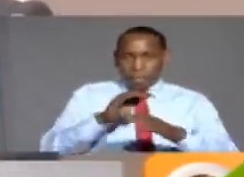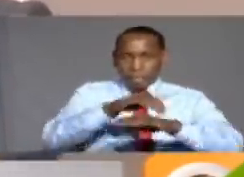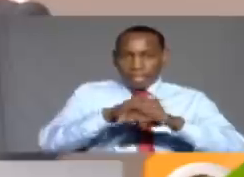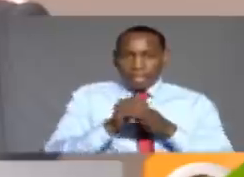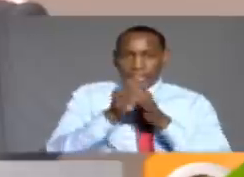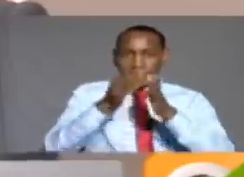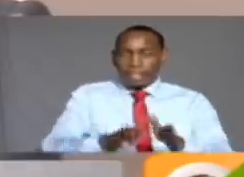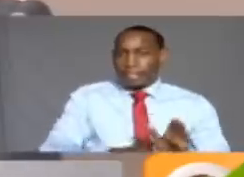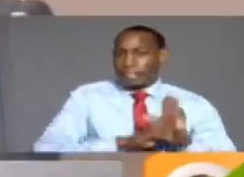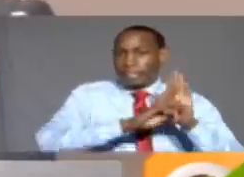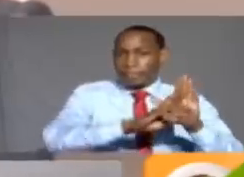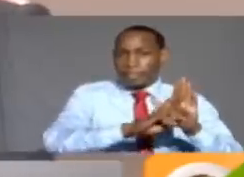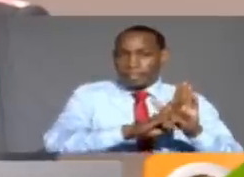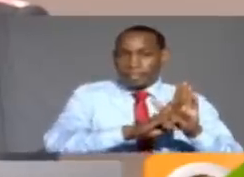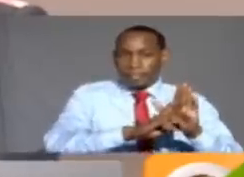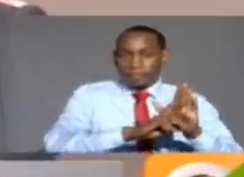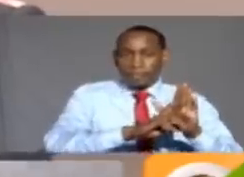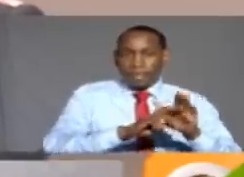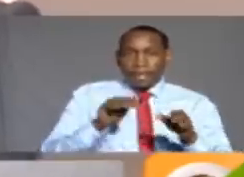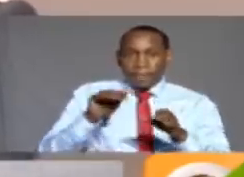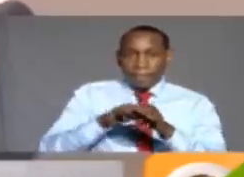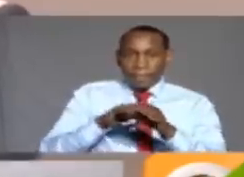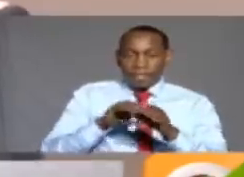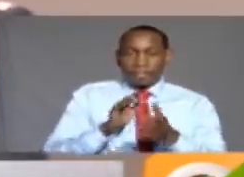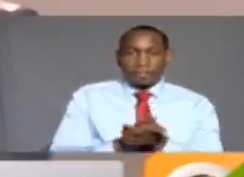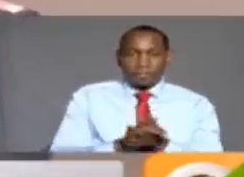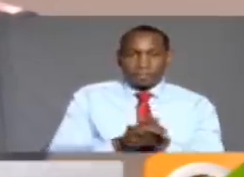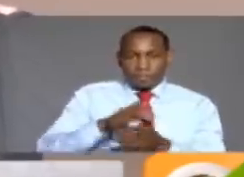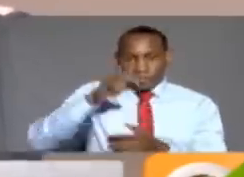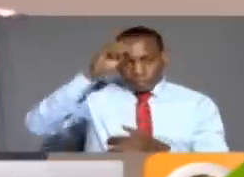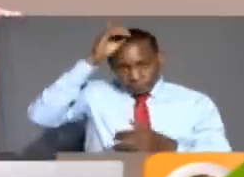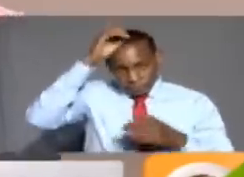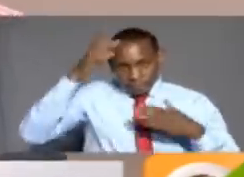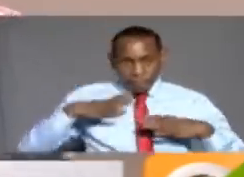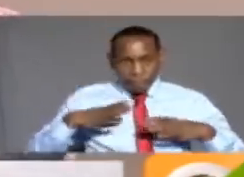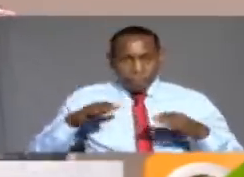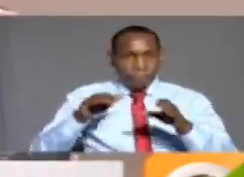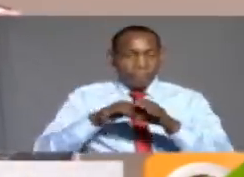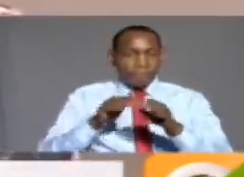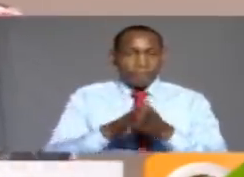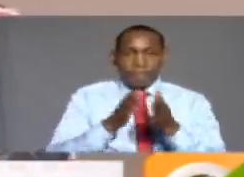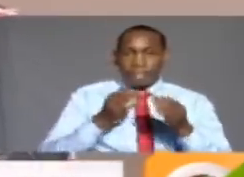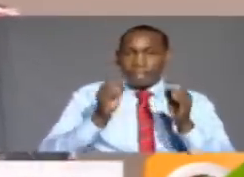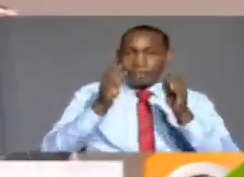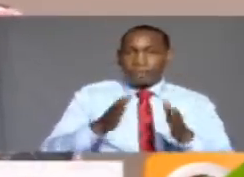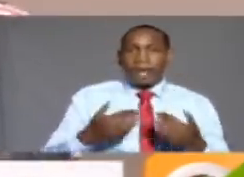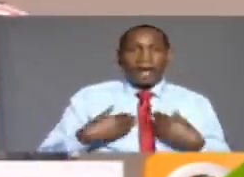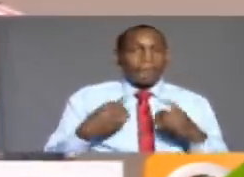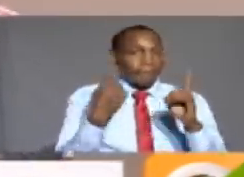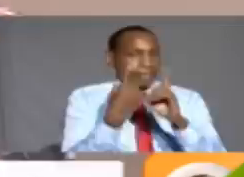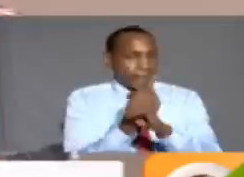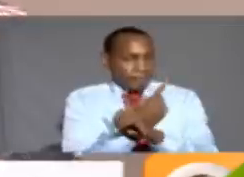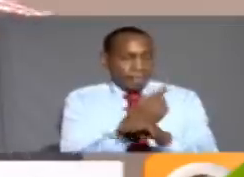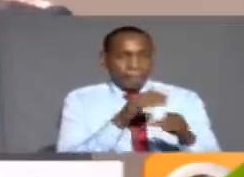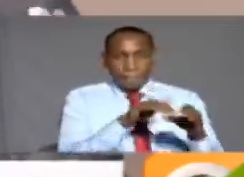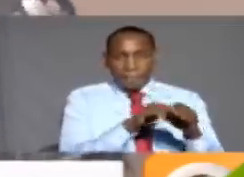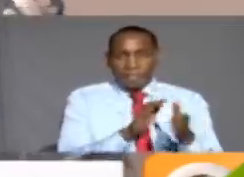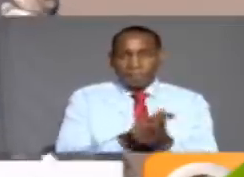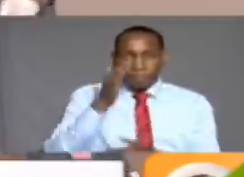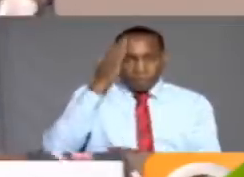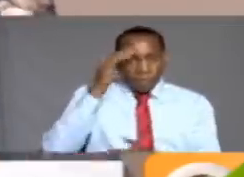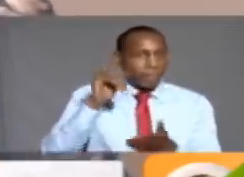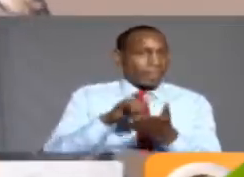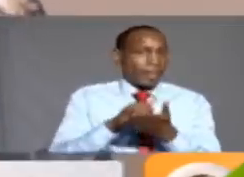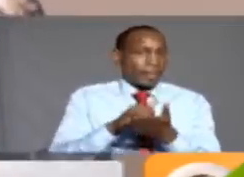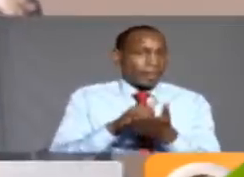leaders to represent members, the grassroots people, membership and officials? There is a difference of membership. You know, parties